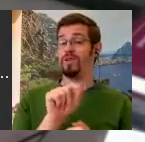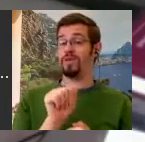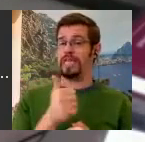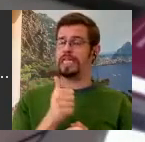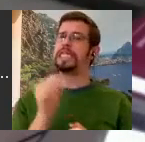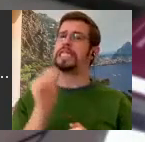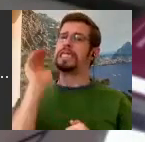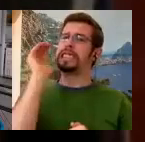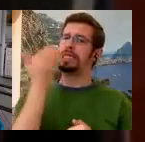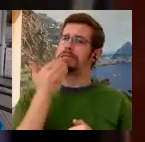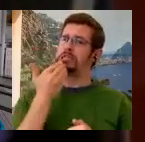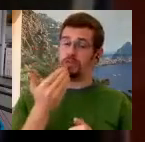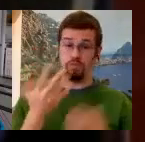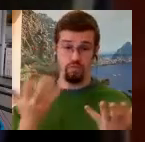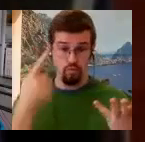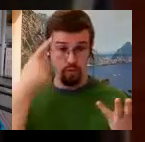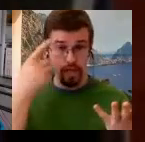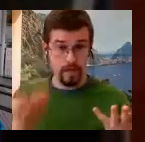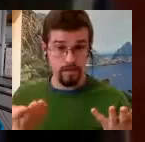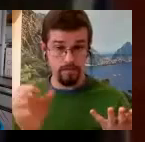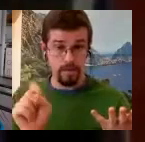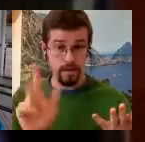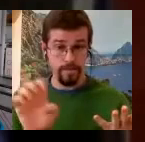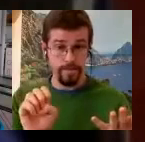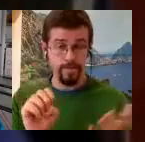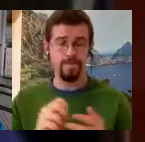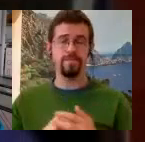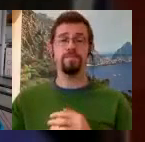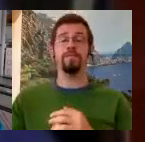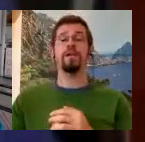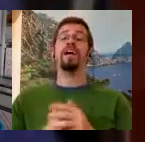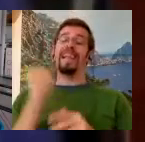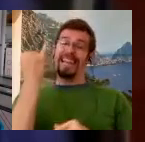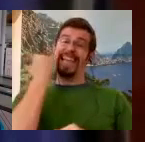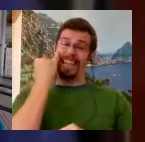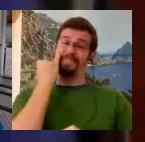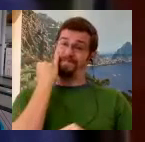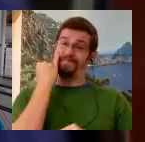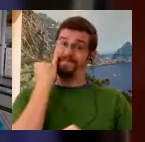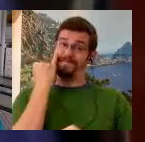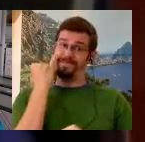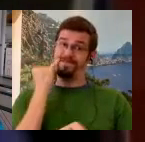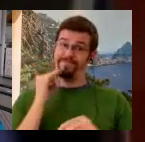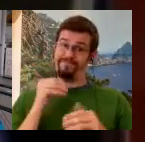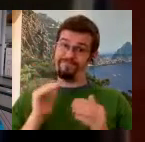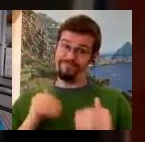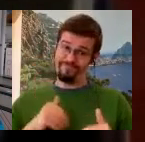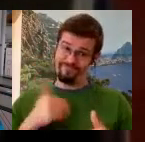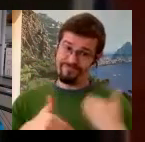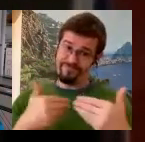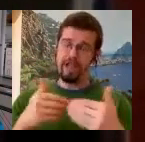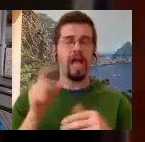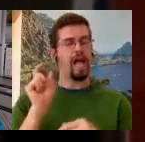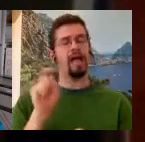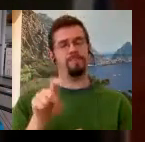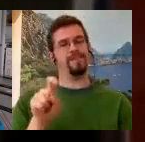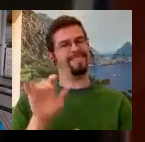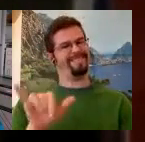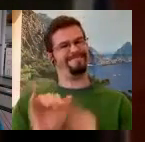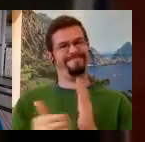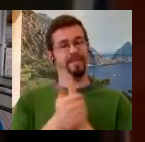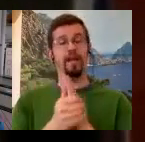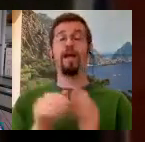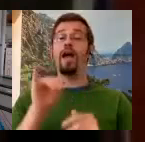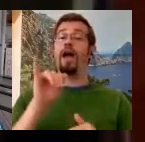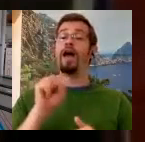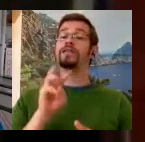you think, Steve? Yeah, if we're going to do it, that's the way we're going to do it. I don't think, for all intents and purposes, the ISWA